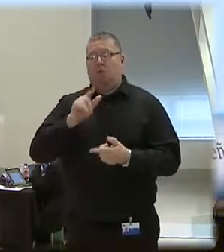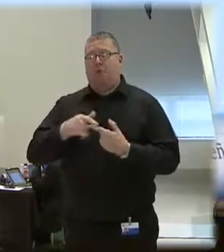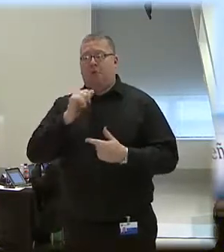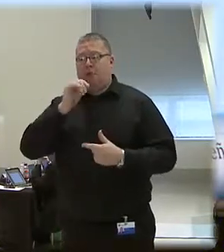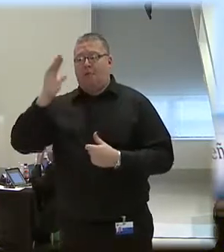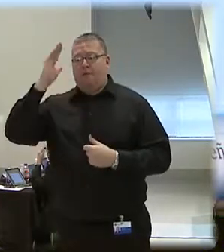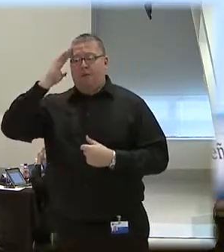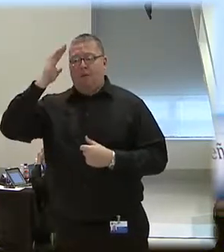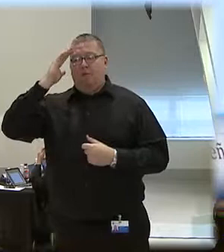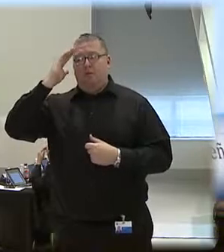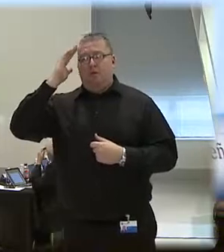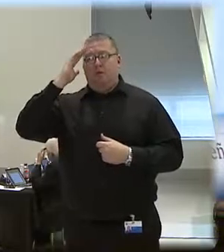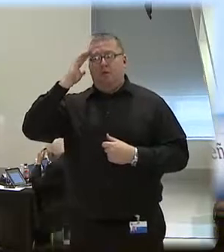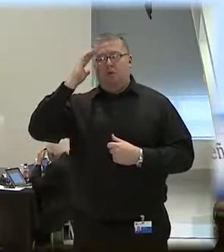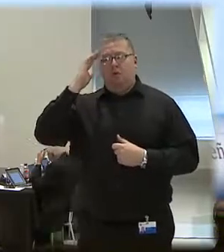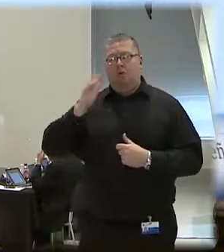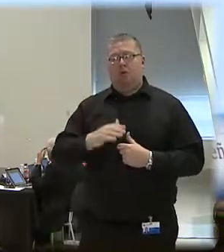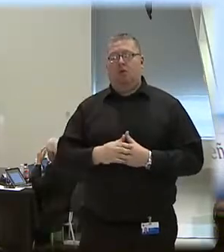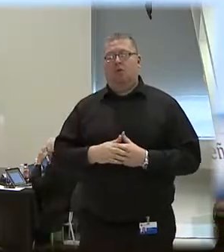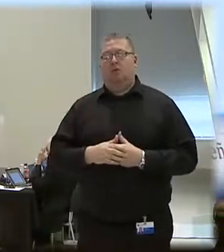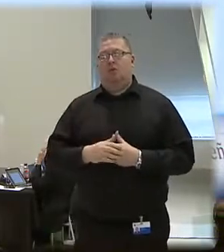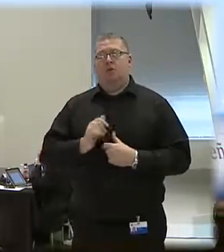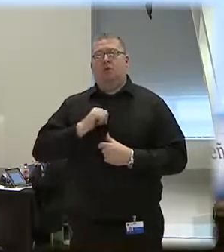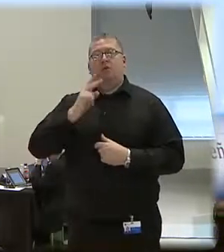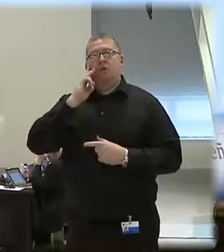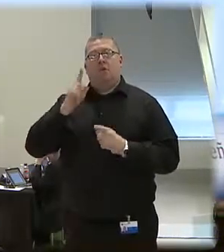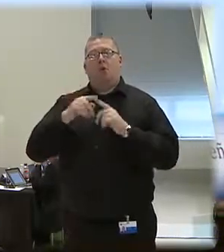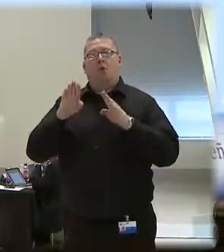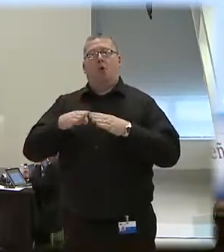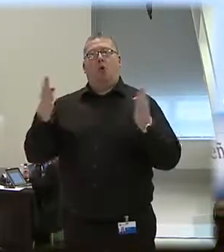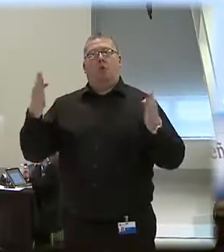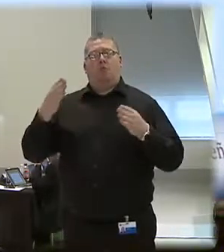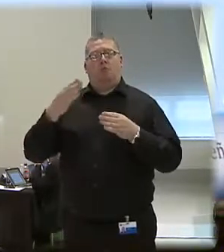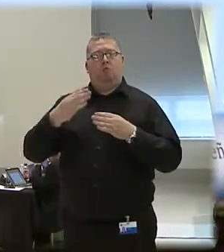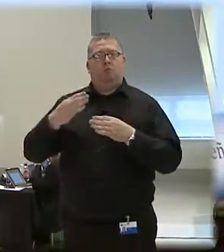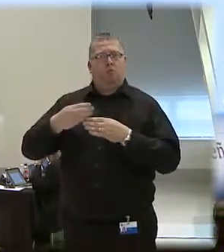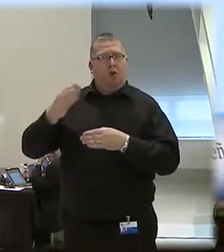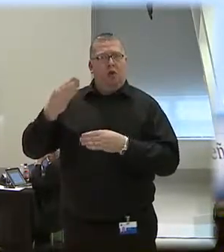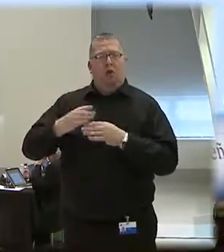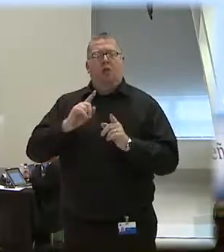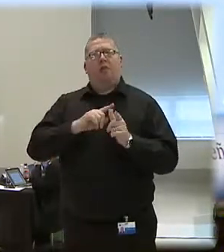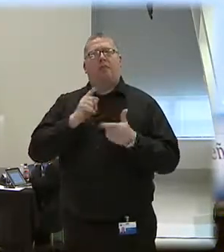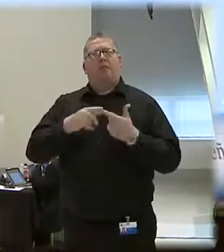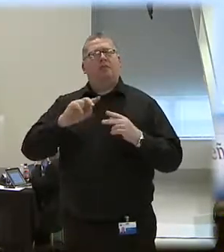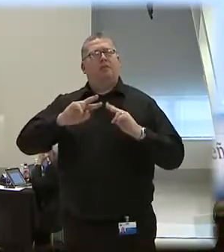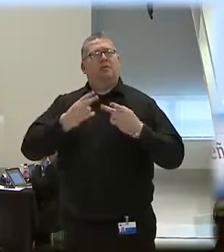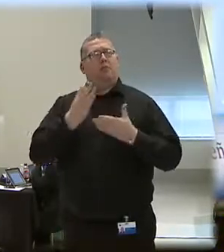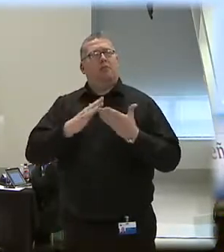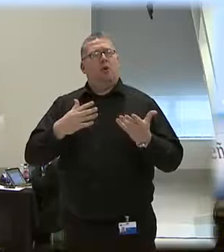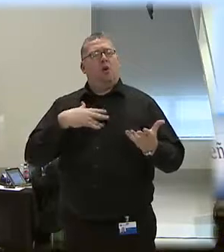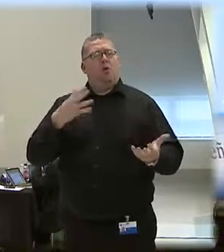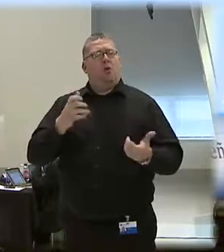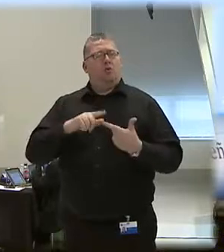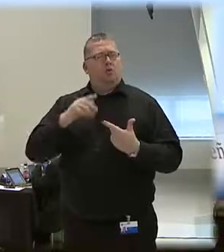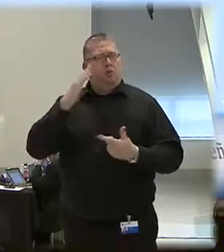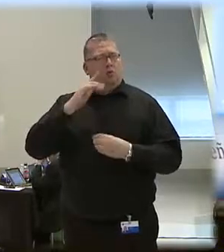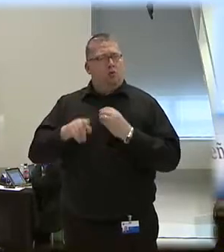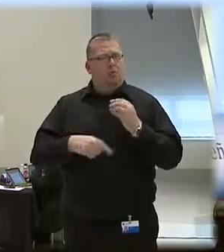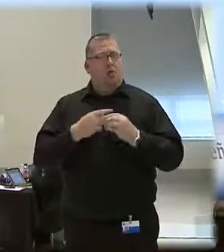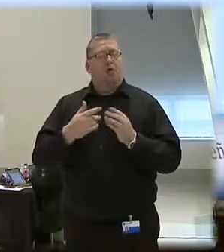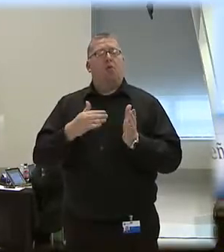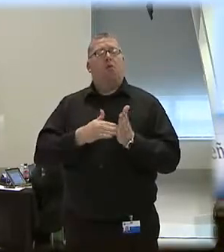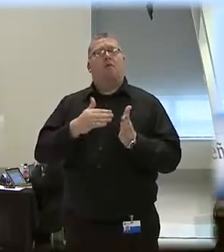report. I'm not sure if it talks about broken windows. So I'd like to know about that. And the second part of that is that